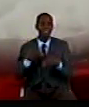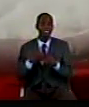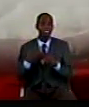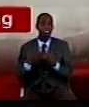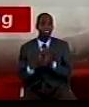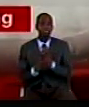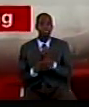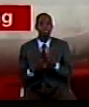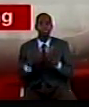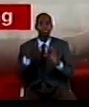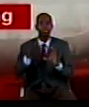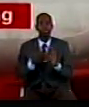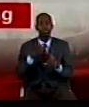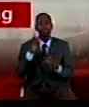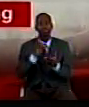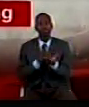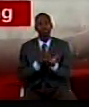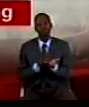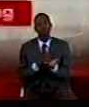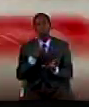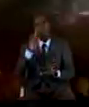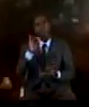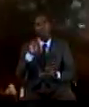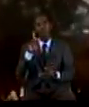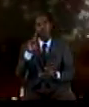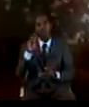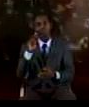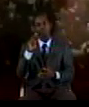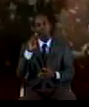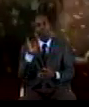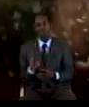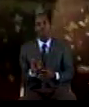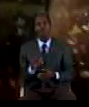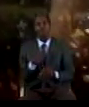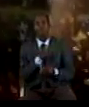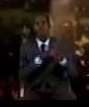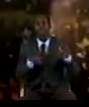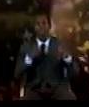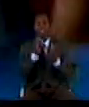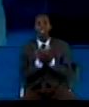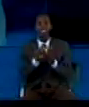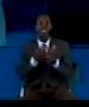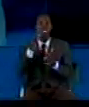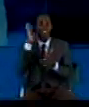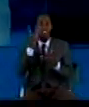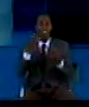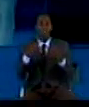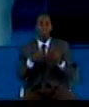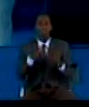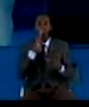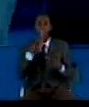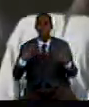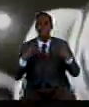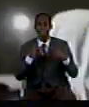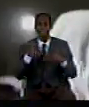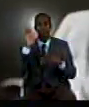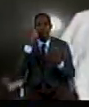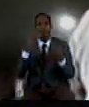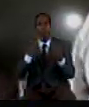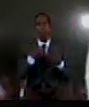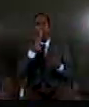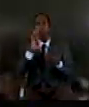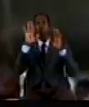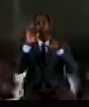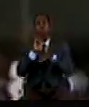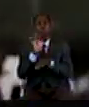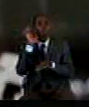General, Pastor Dr. W.F. Kumuyi, has given the signal. The Lord said, it shall come to pass. Healing shall come to pass. Miracles